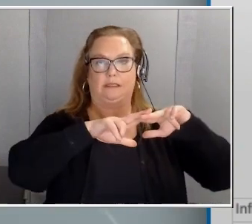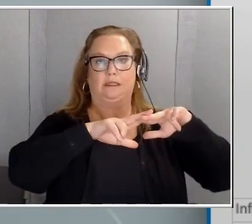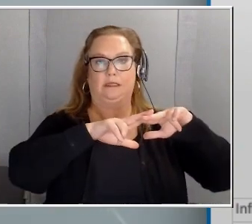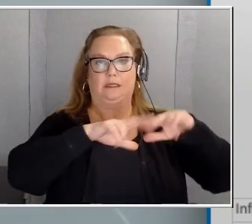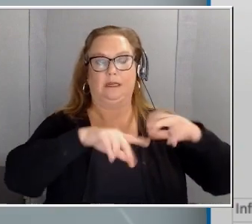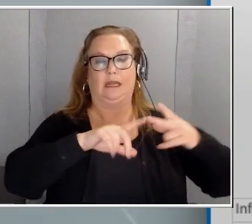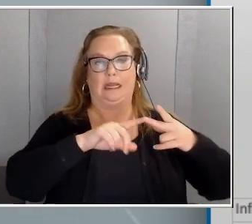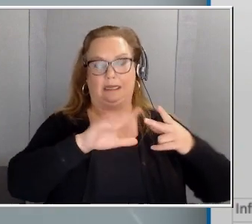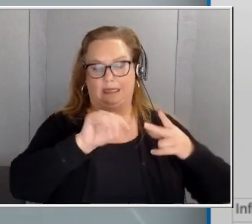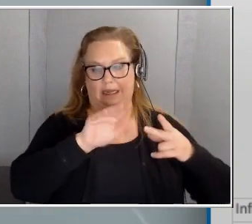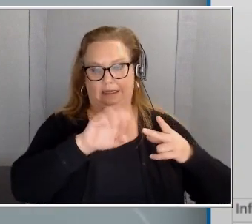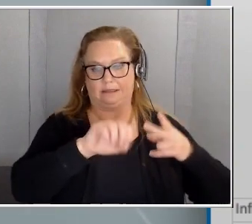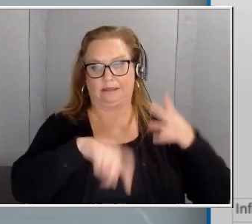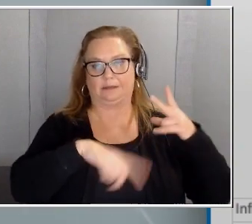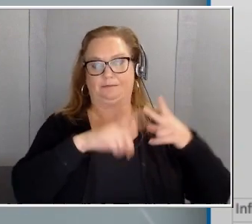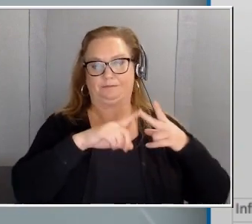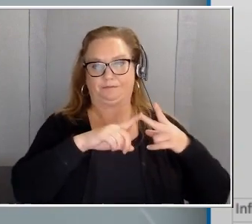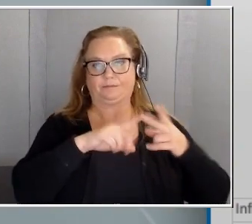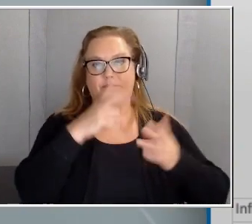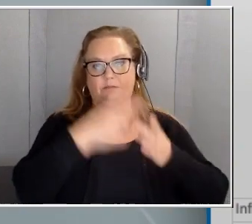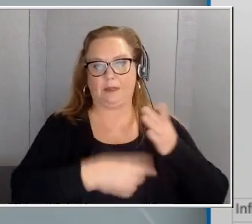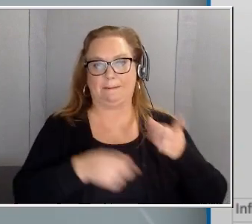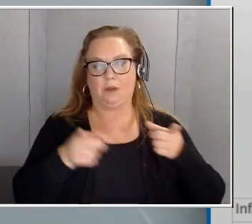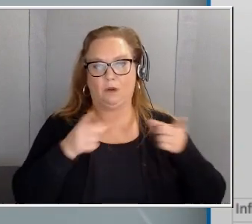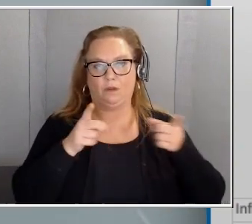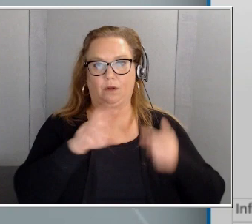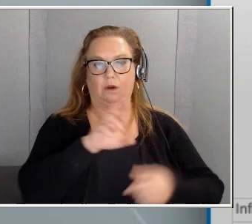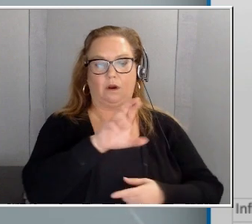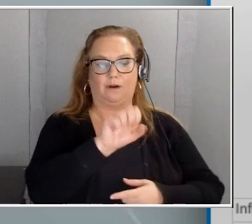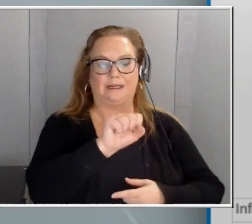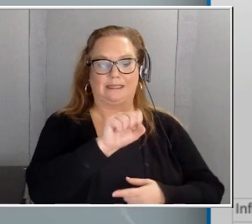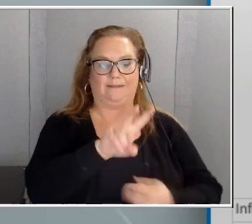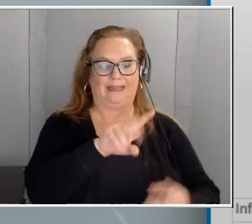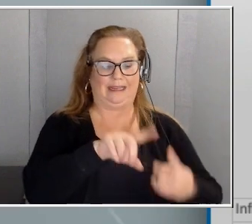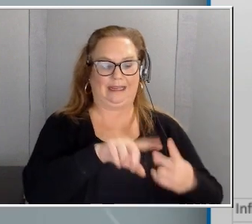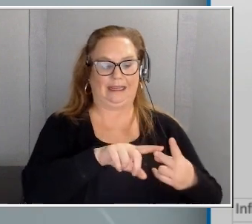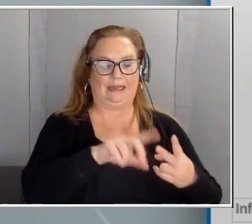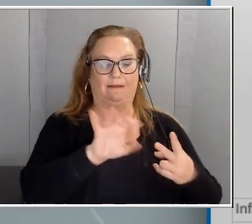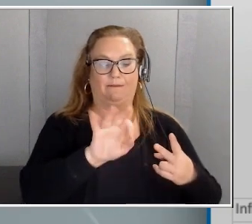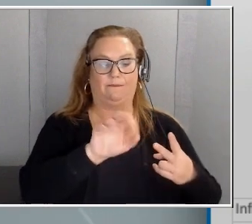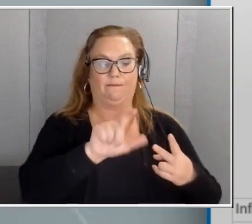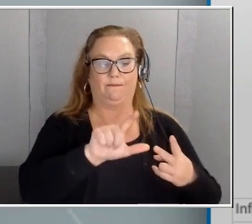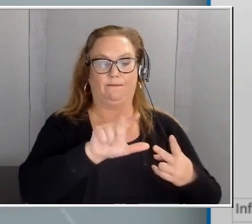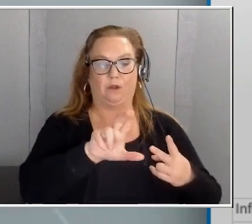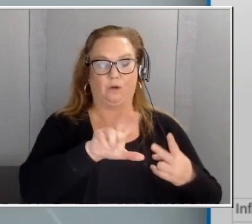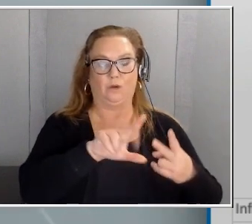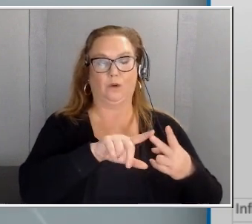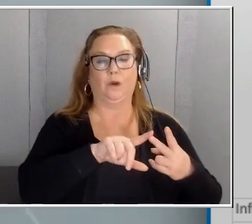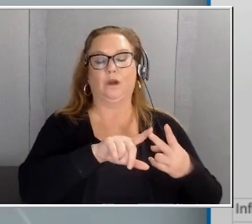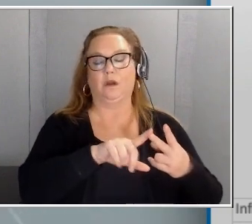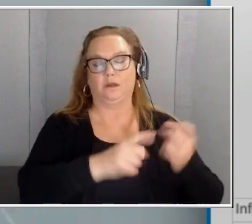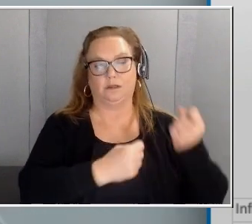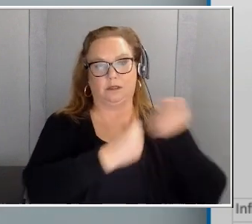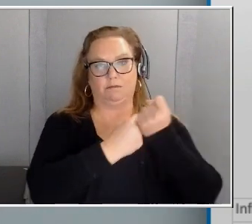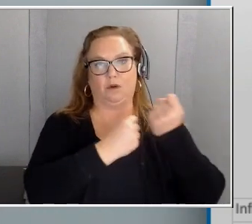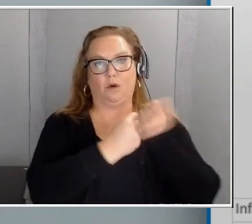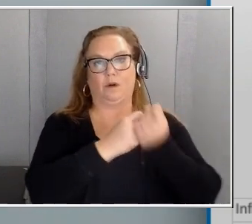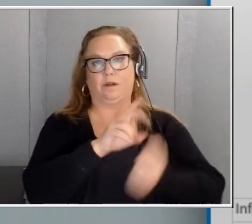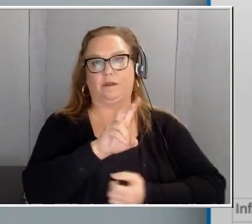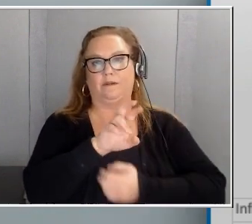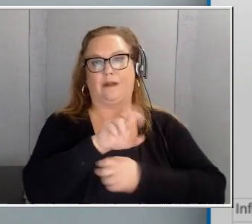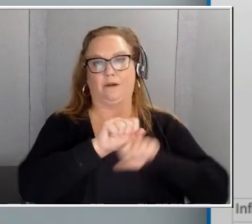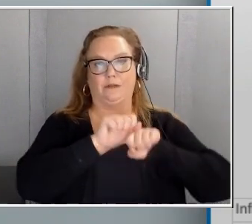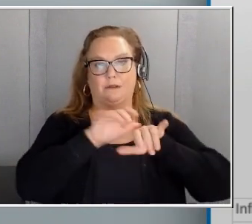cases. And both of these RSV and flu data just continue to support the fact that those viruses are out